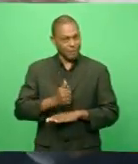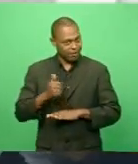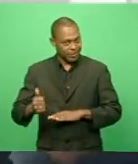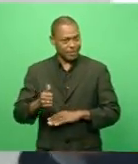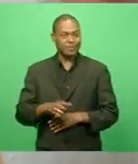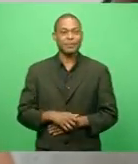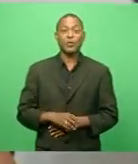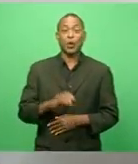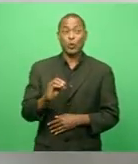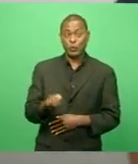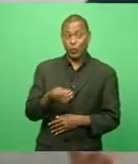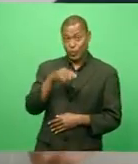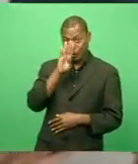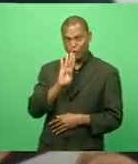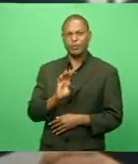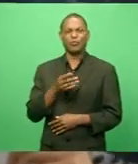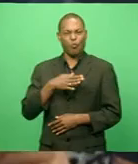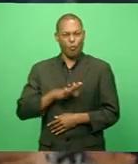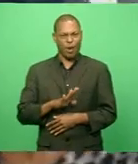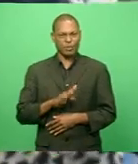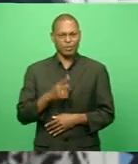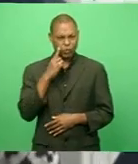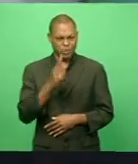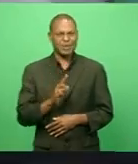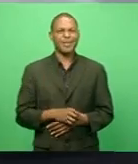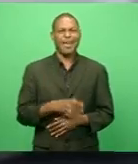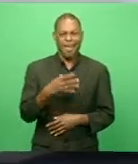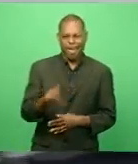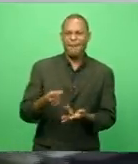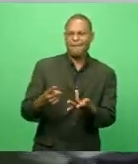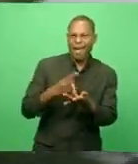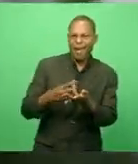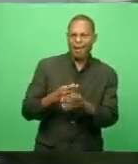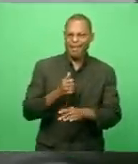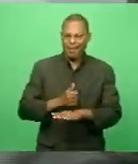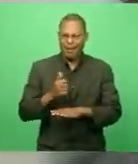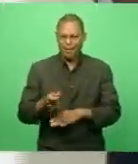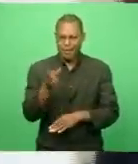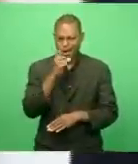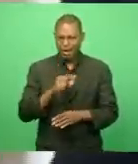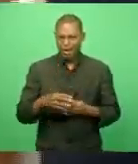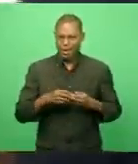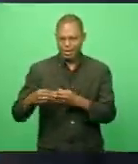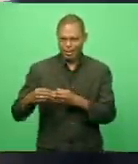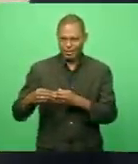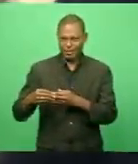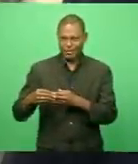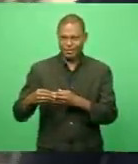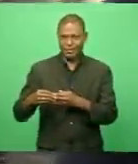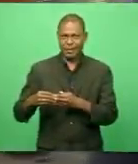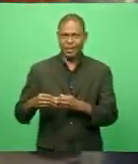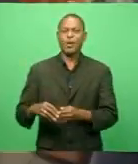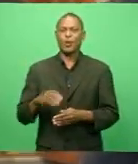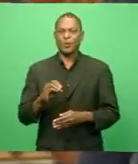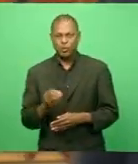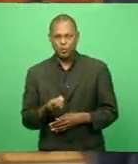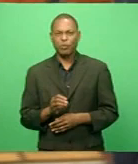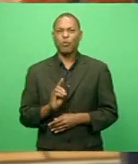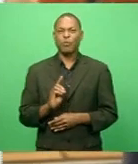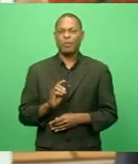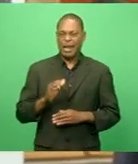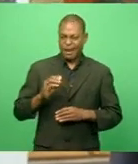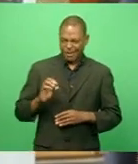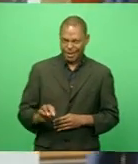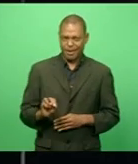he wants SODELPA to be seen as an alternative government in parliament, and any criticism of government initiatives must be constructive.